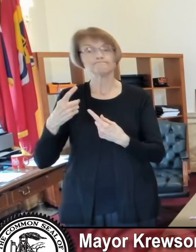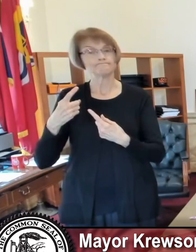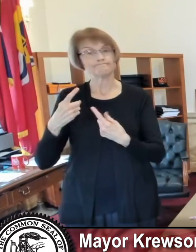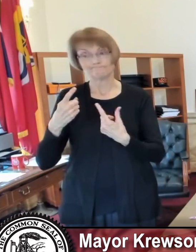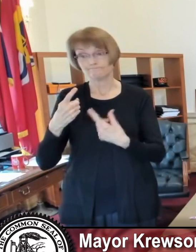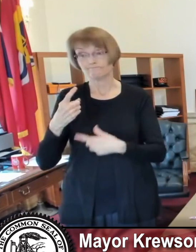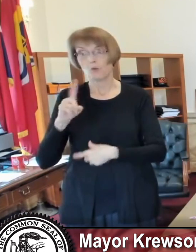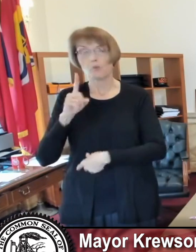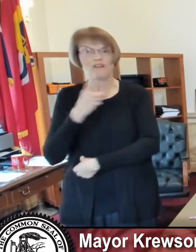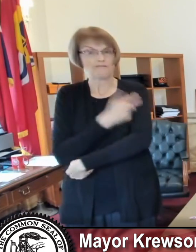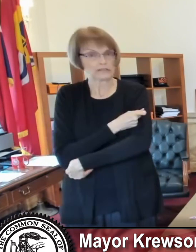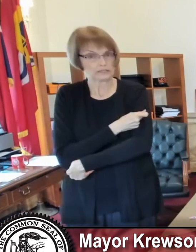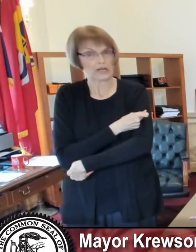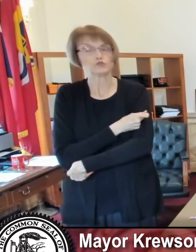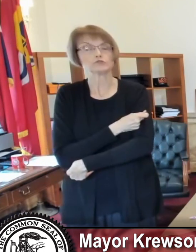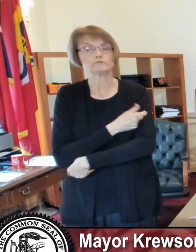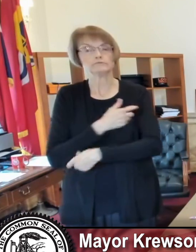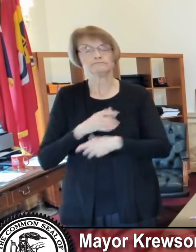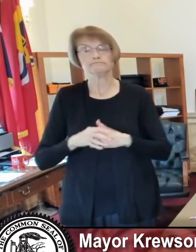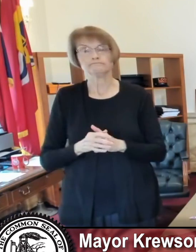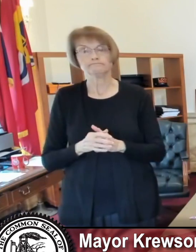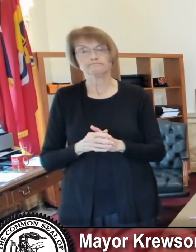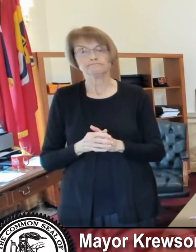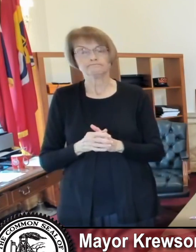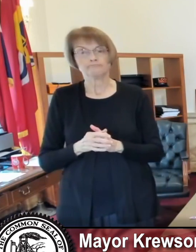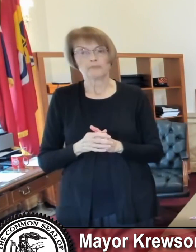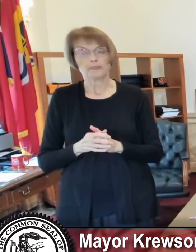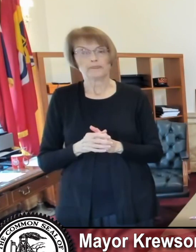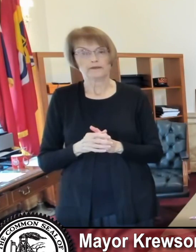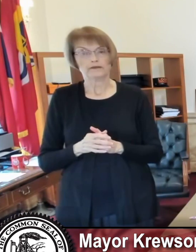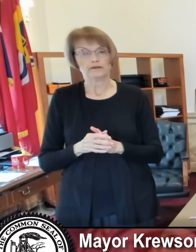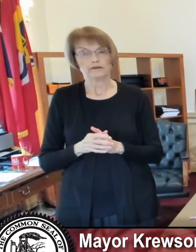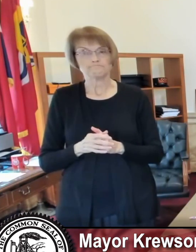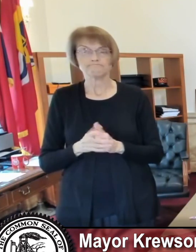vaccination, and another,